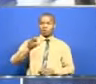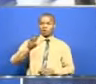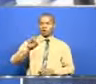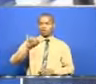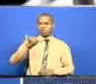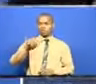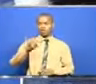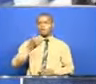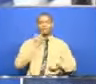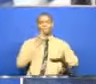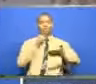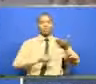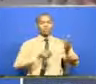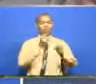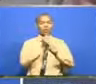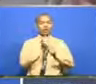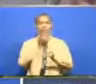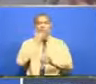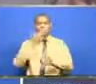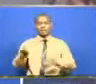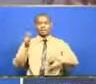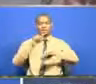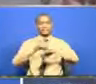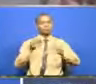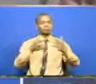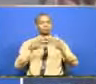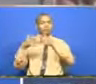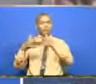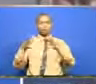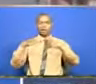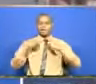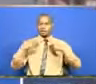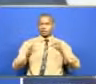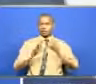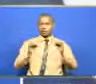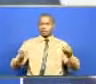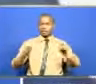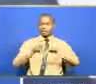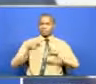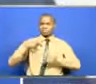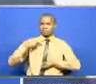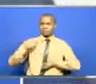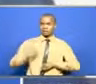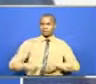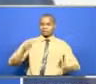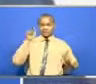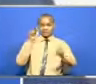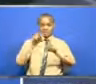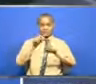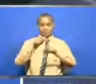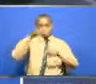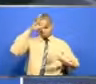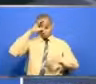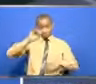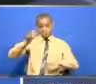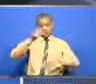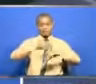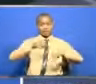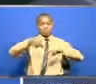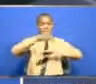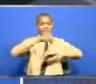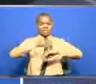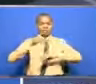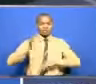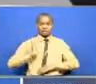forge forward despite the U.S. sanctions. Huawei is one of a handful Chinese tech firms targeted by Donald Trump on the grounds of national